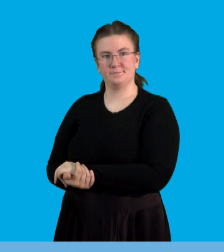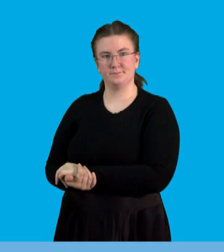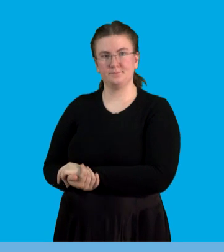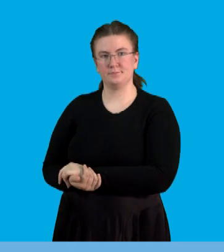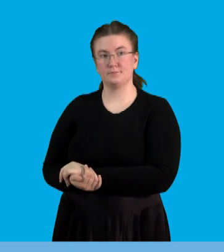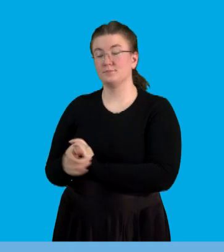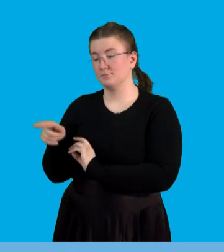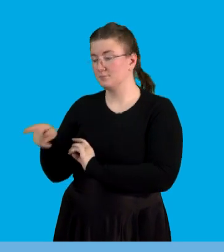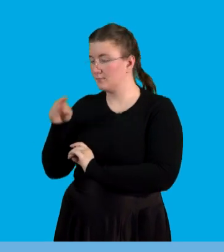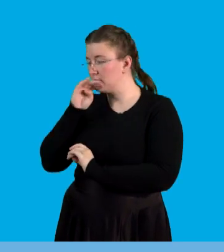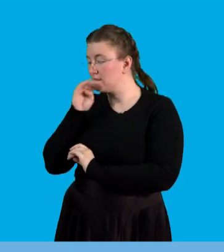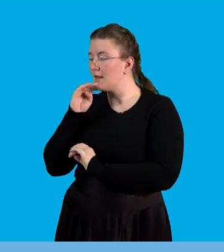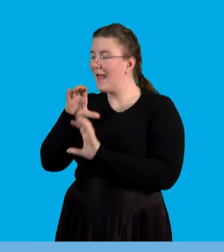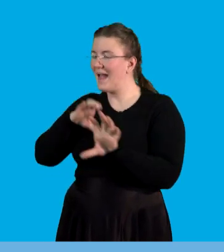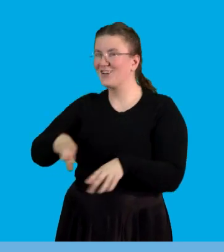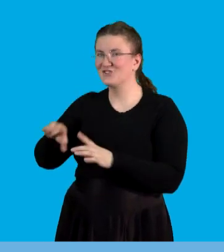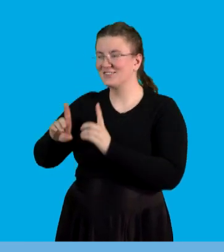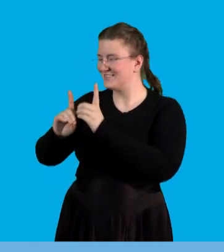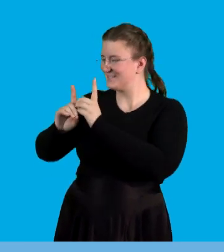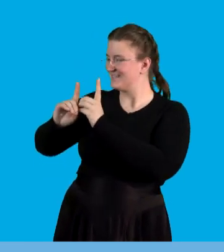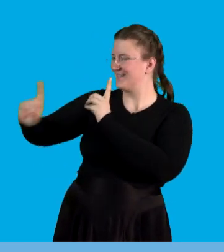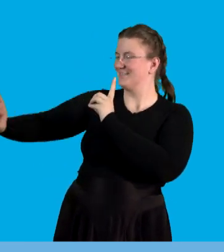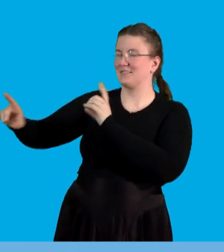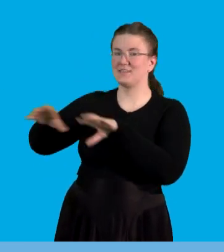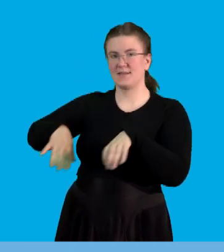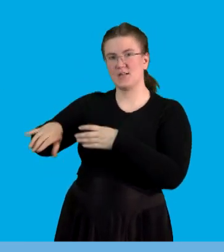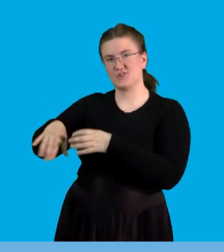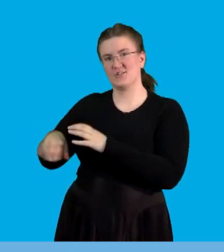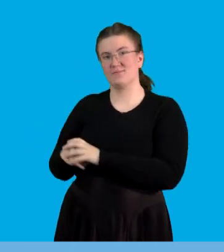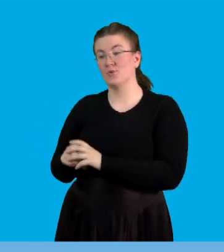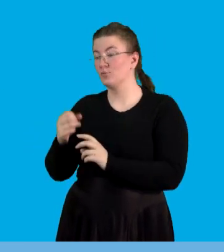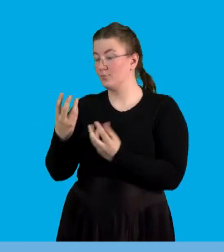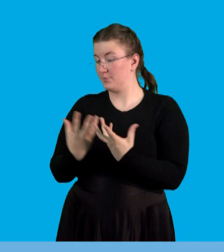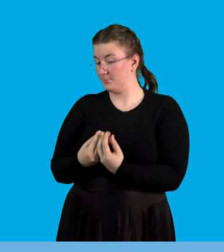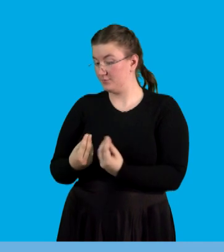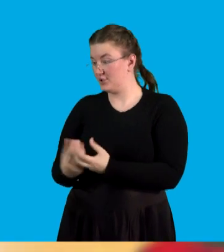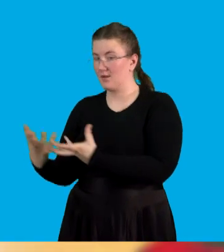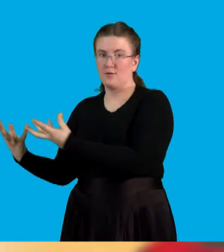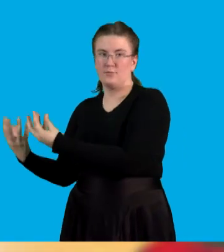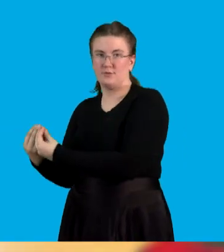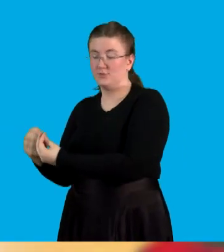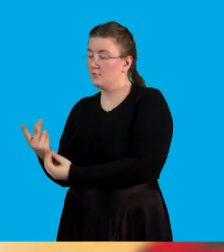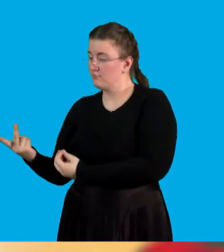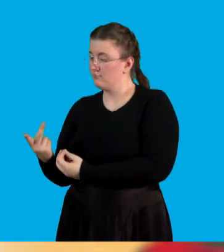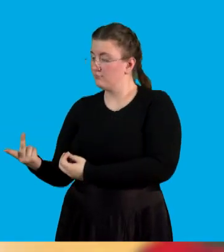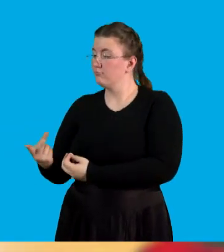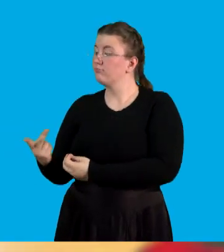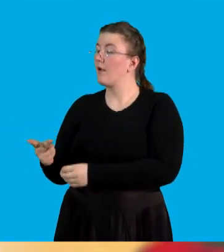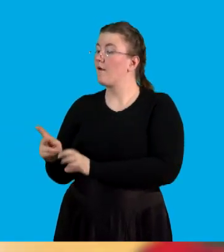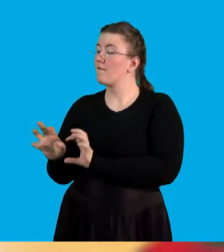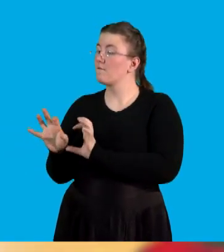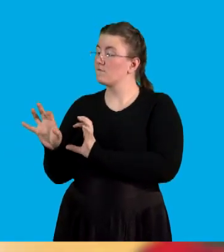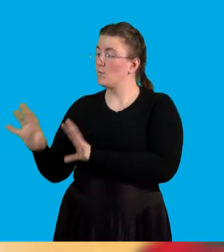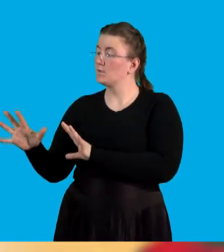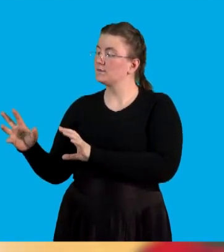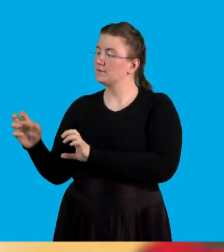this is referred to as action at a distance force. So when two objects are exerting for a force onto each other